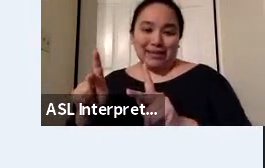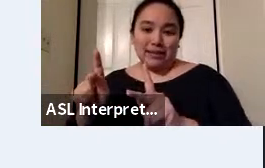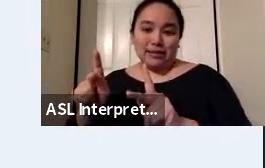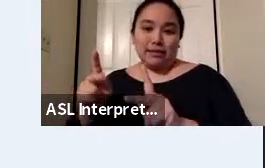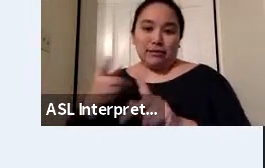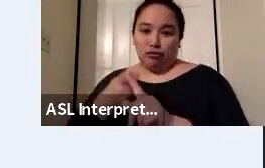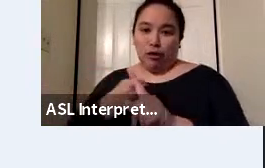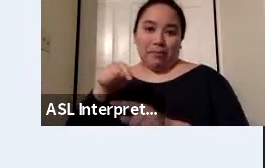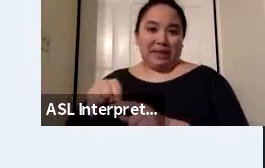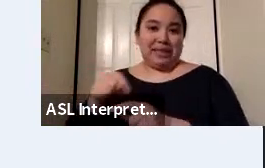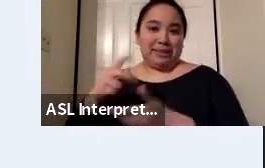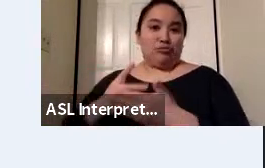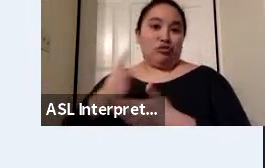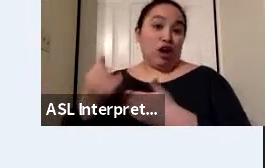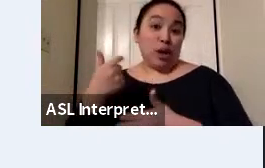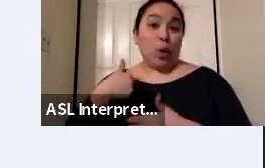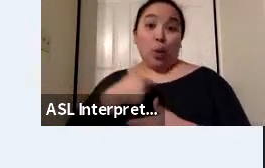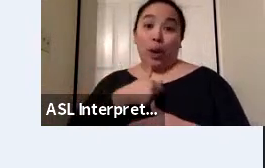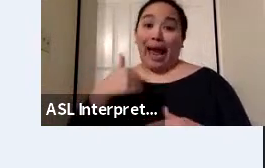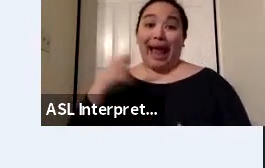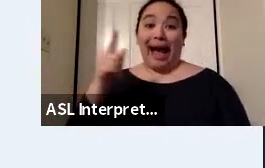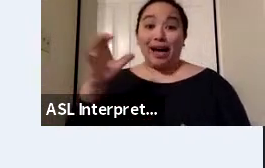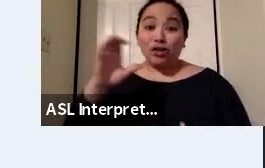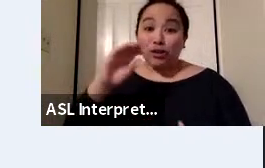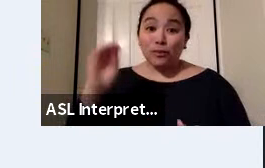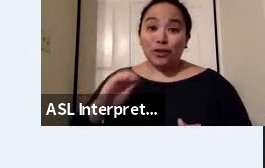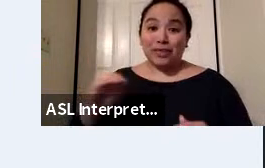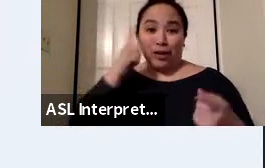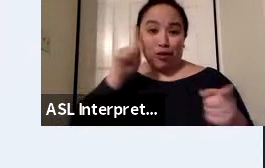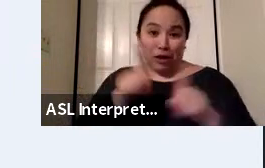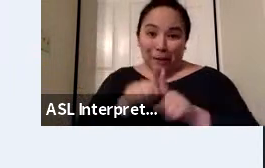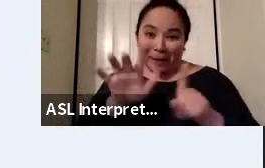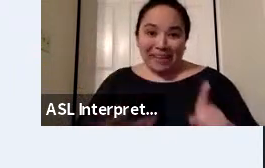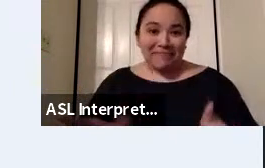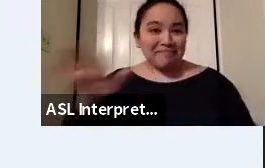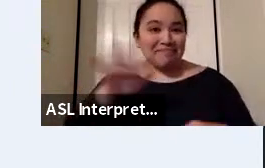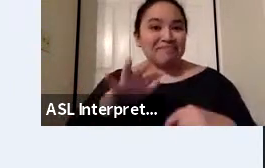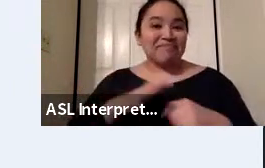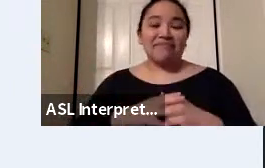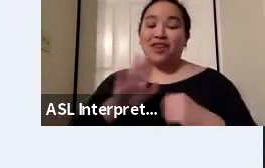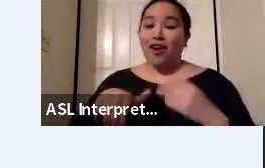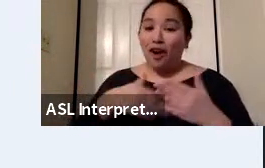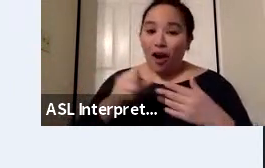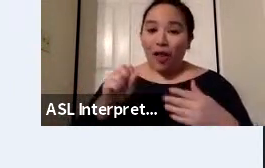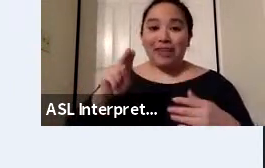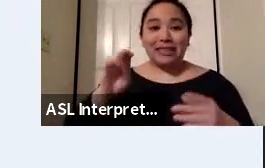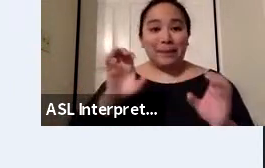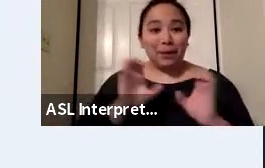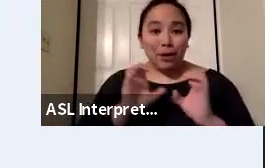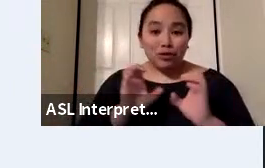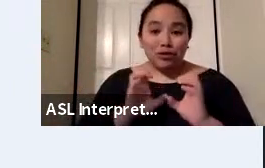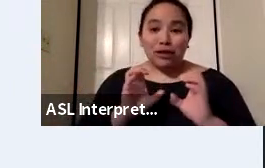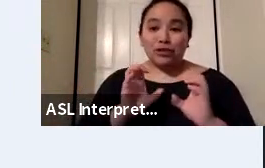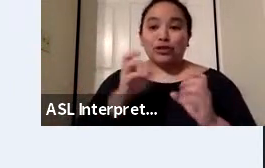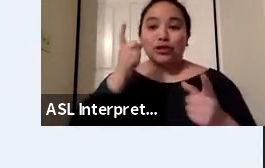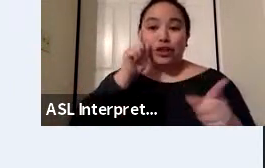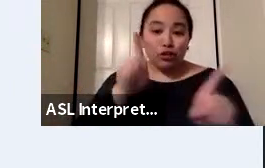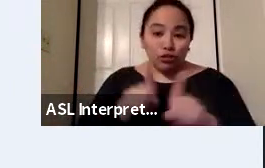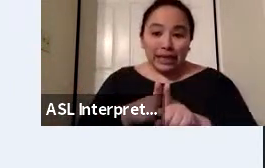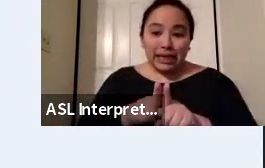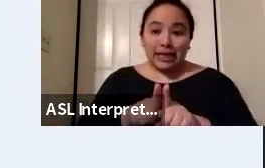from this. And we had 100% agreement across the board. All of the subcontractors agreed to